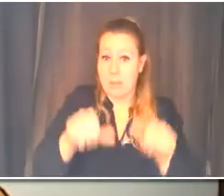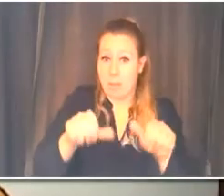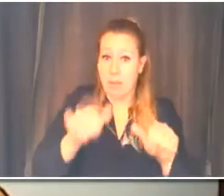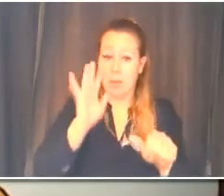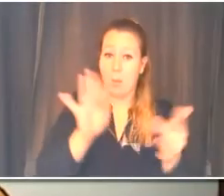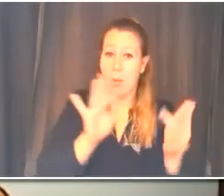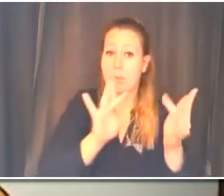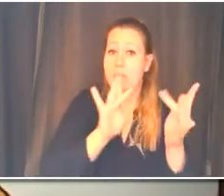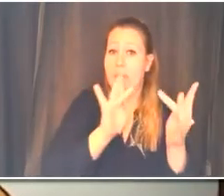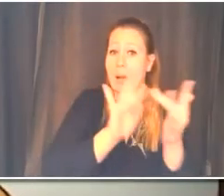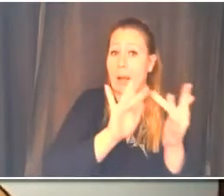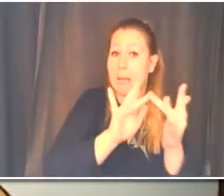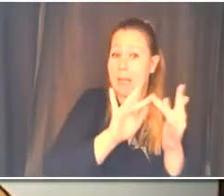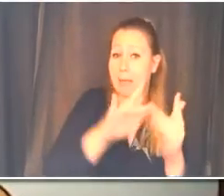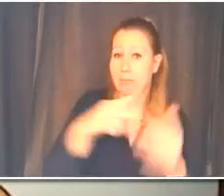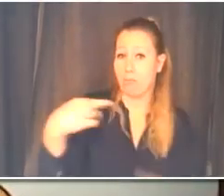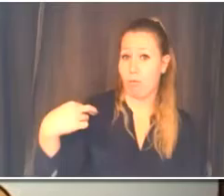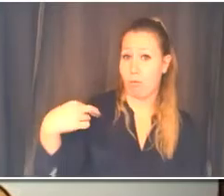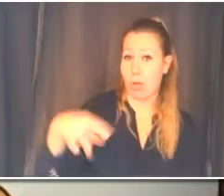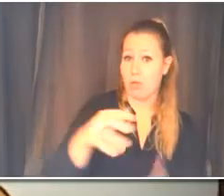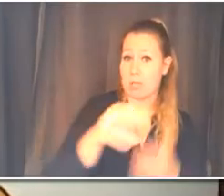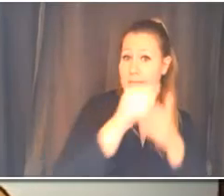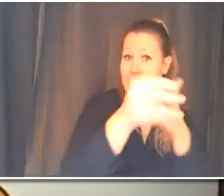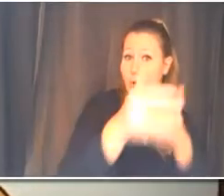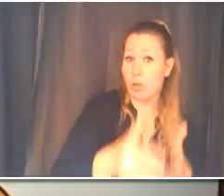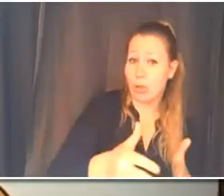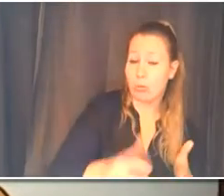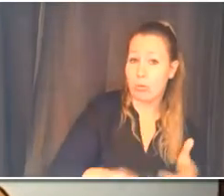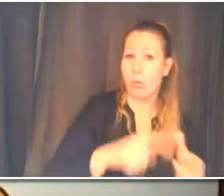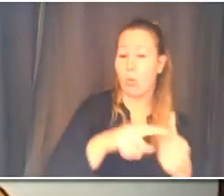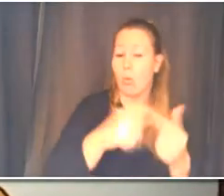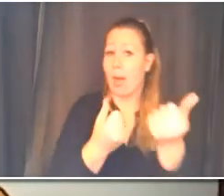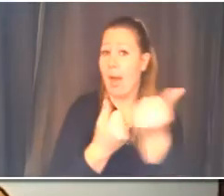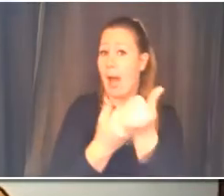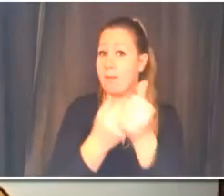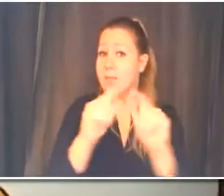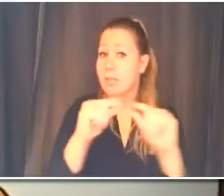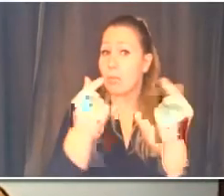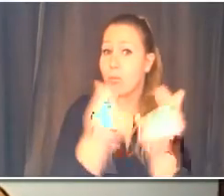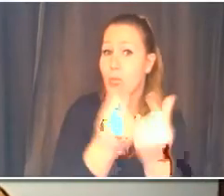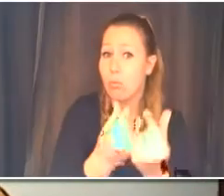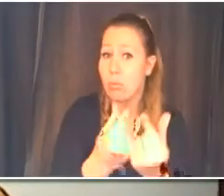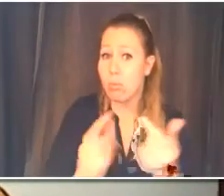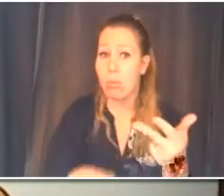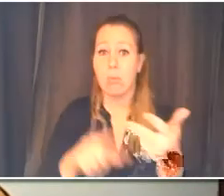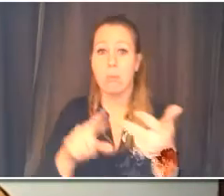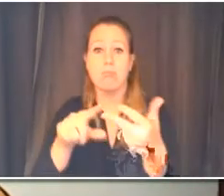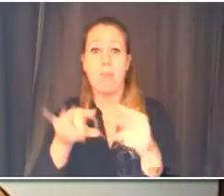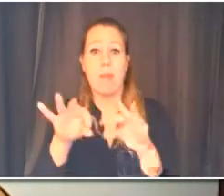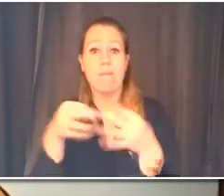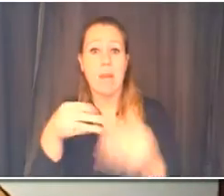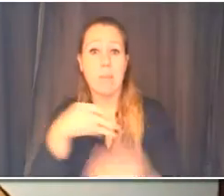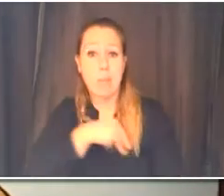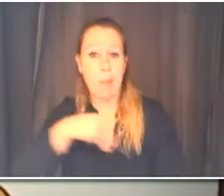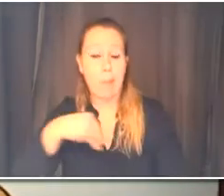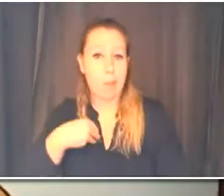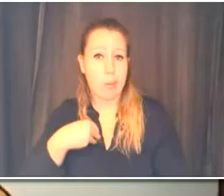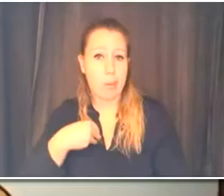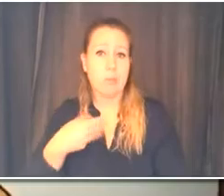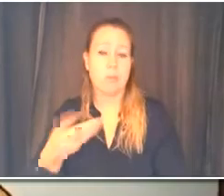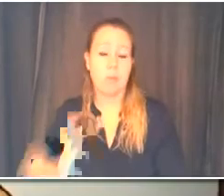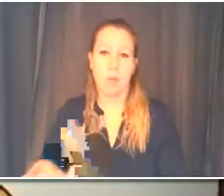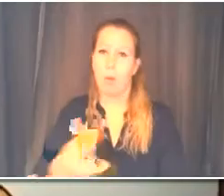been really really strained because of this whole pandemic uh at the height a couple of weeks ago my my domestic violence officers I had 72